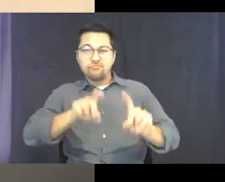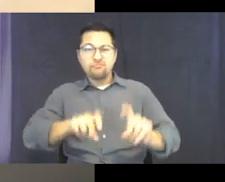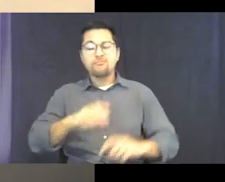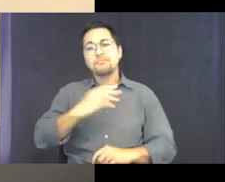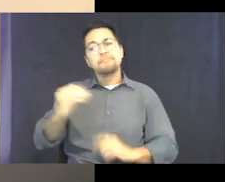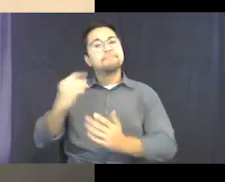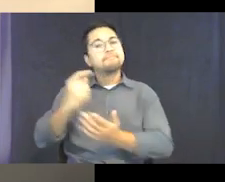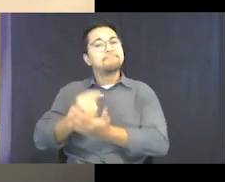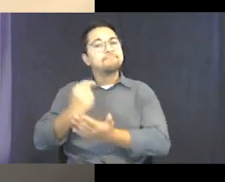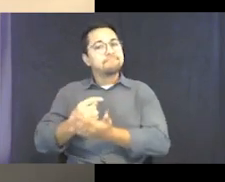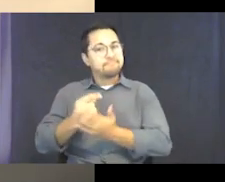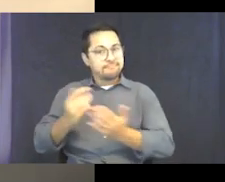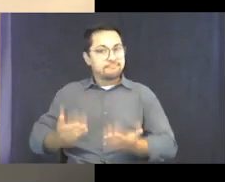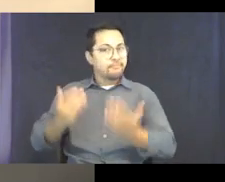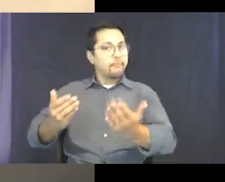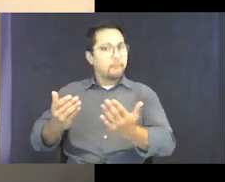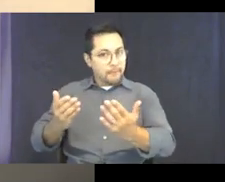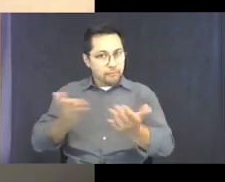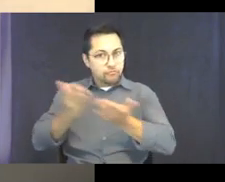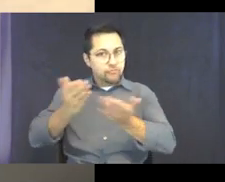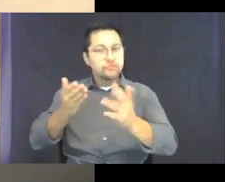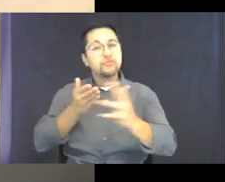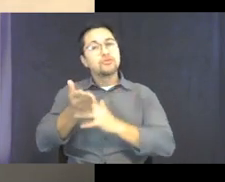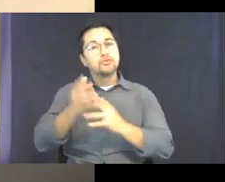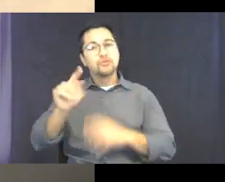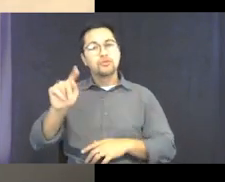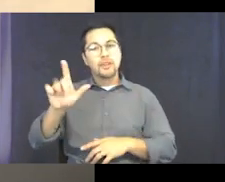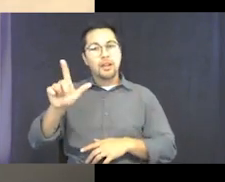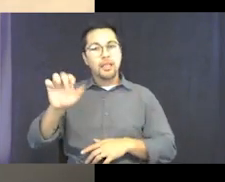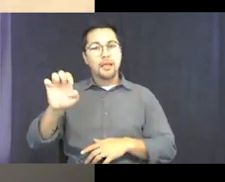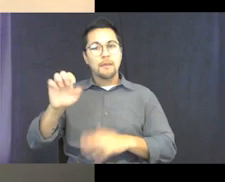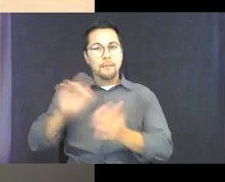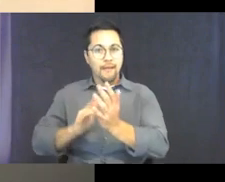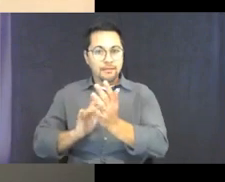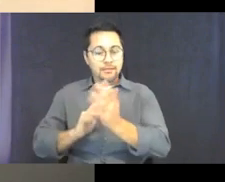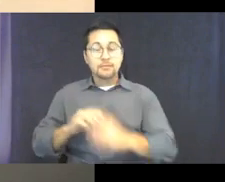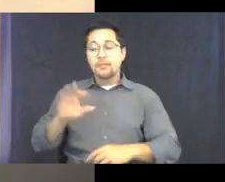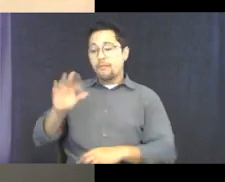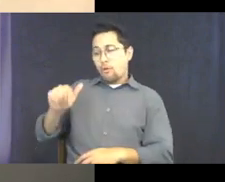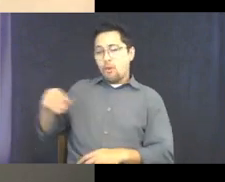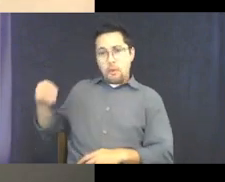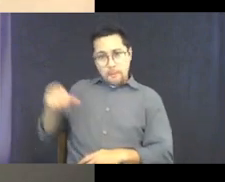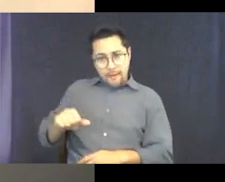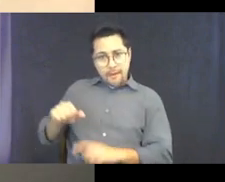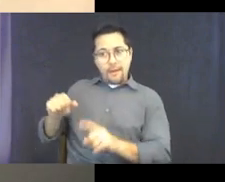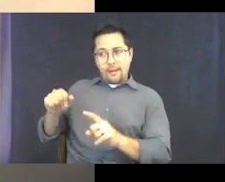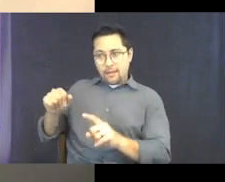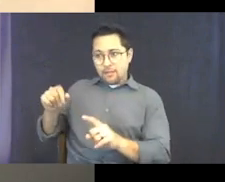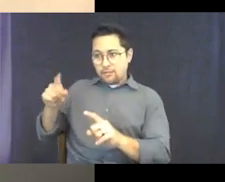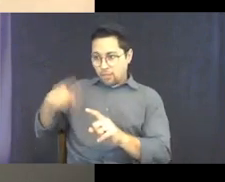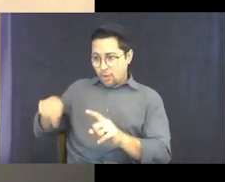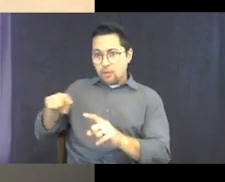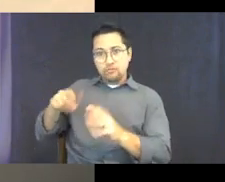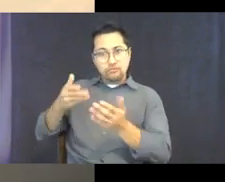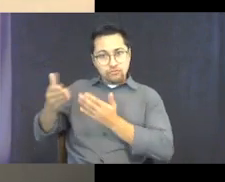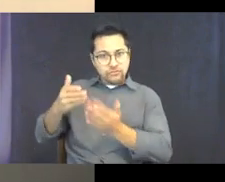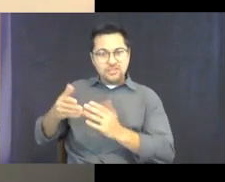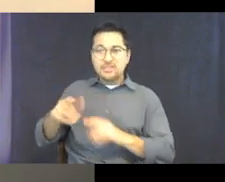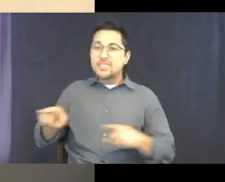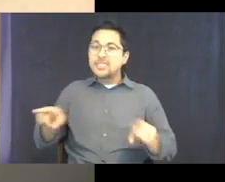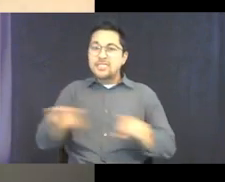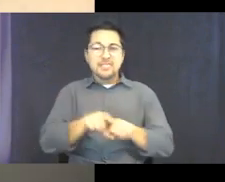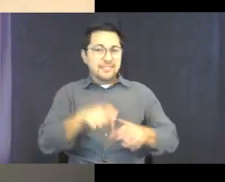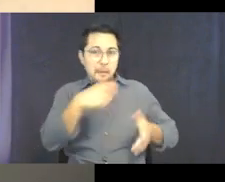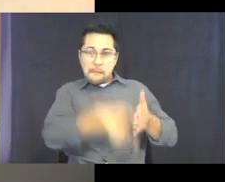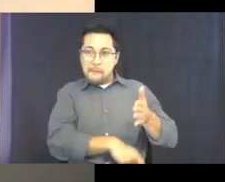treatment recommendation services through telemedicine. Florida Medicaid reimburses for these services delivered via telemedicine at the same